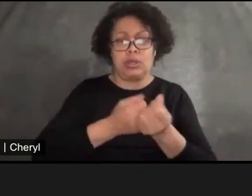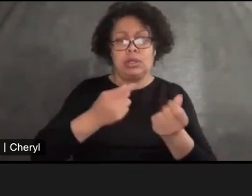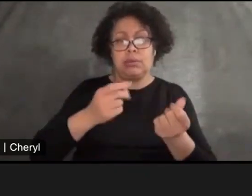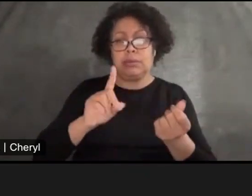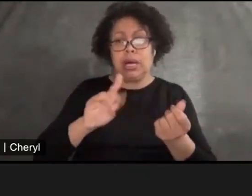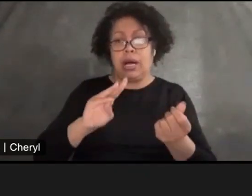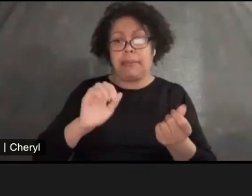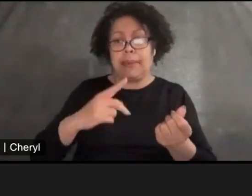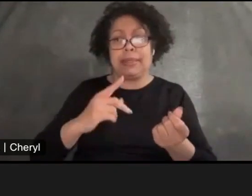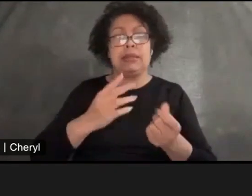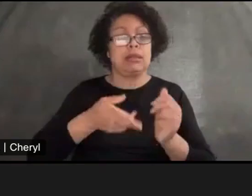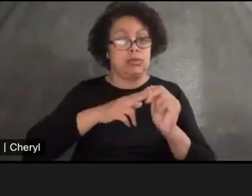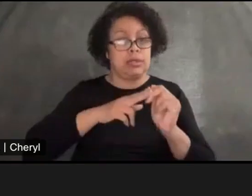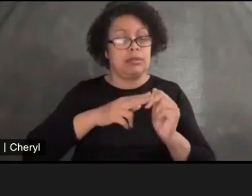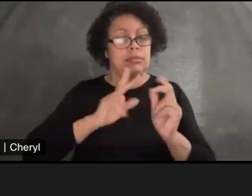support.